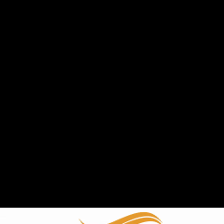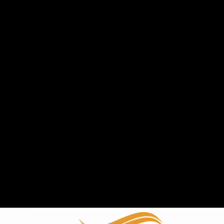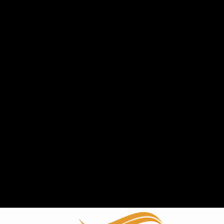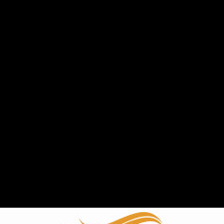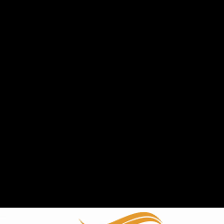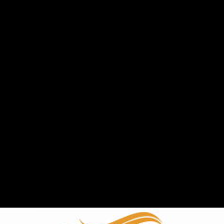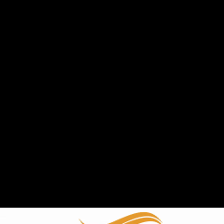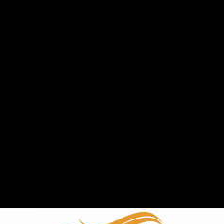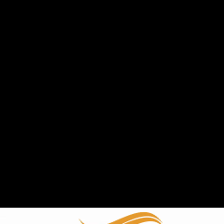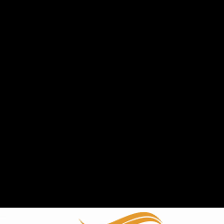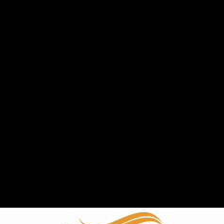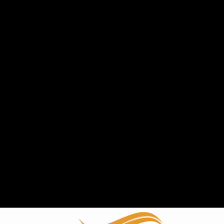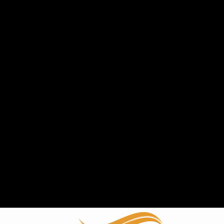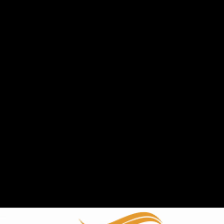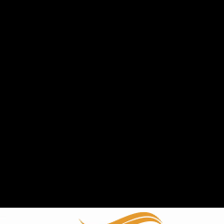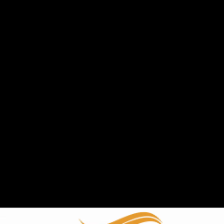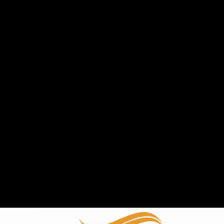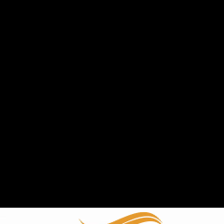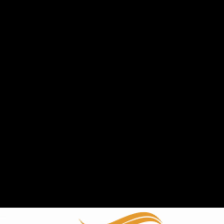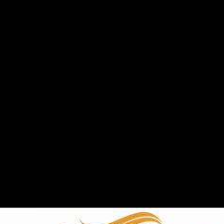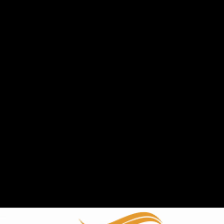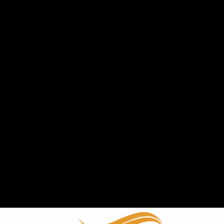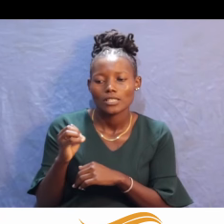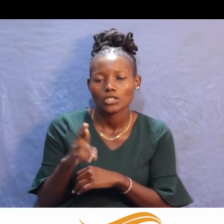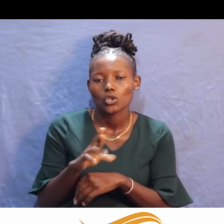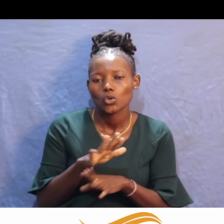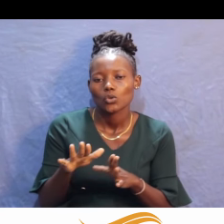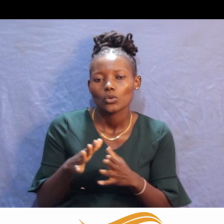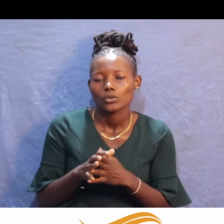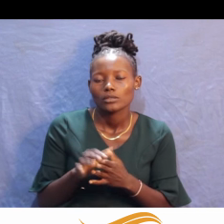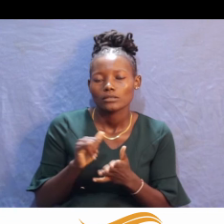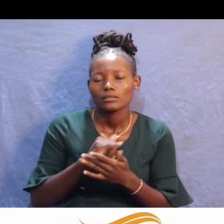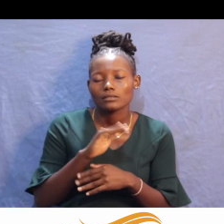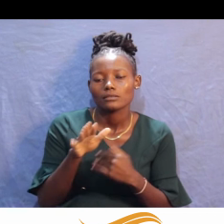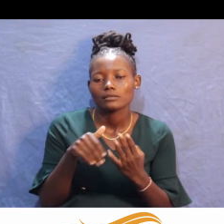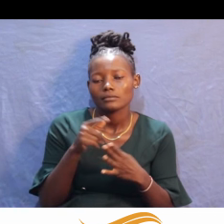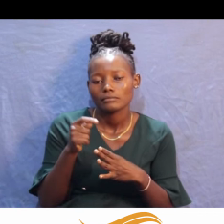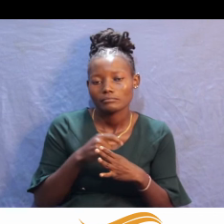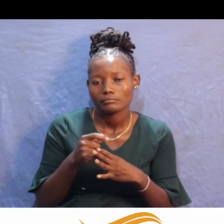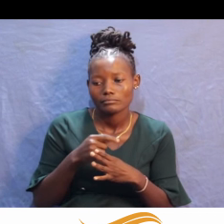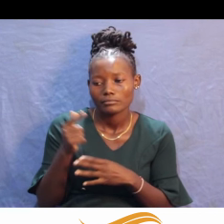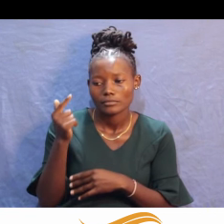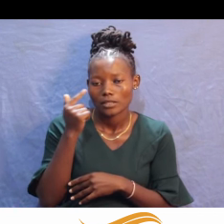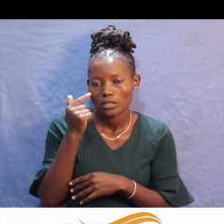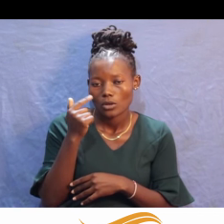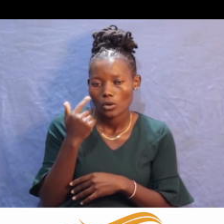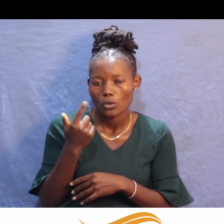is sedentary or does not exercise. So you look at the components that